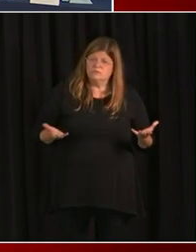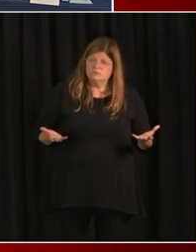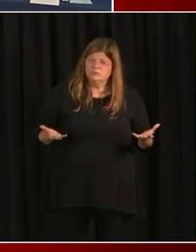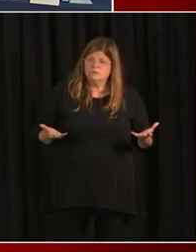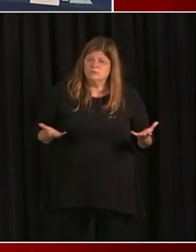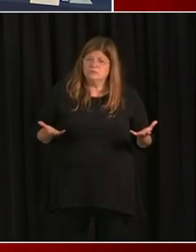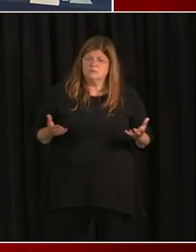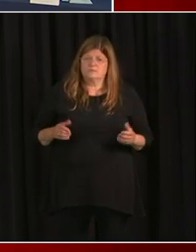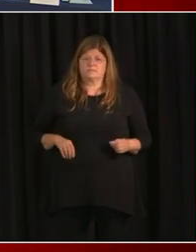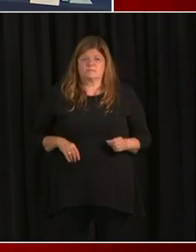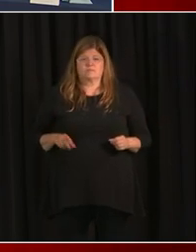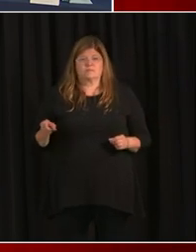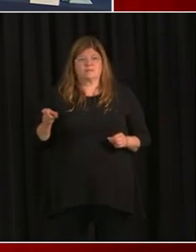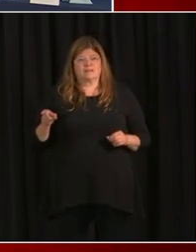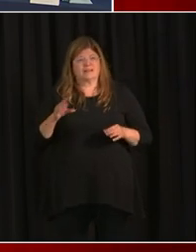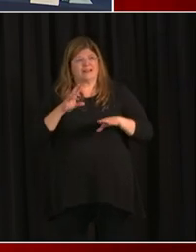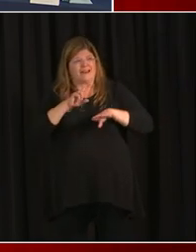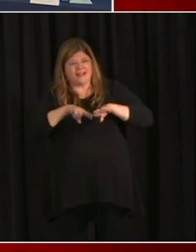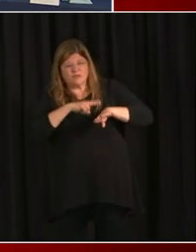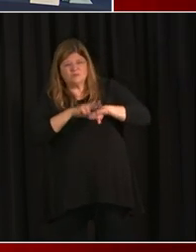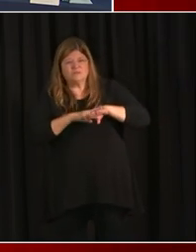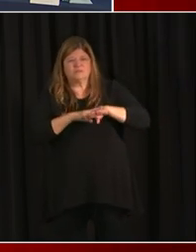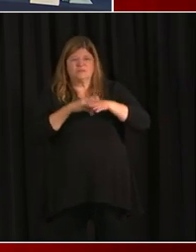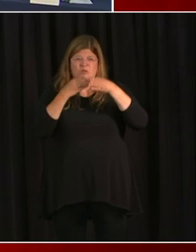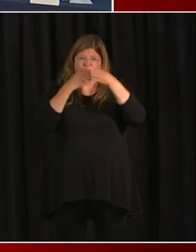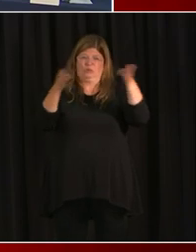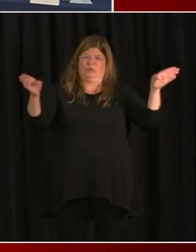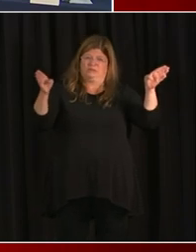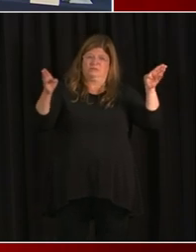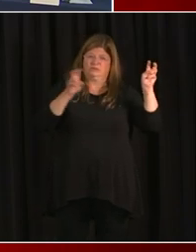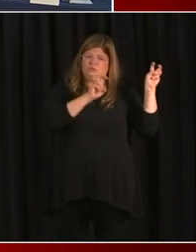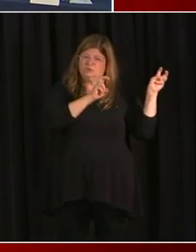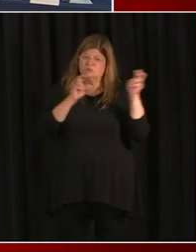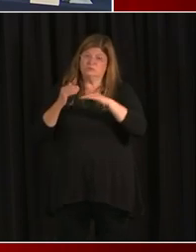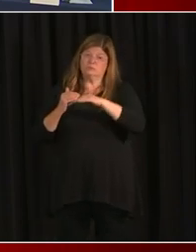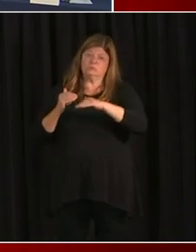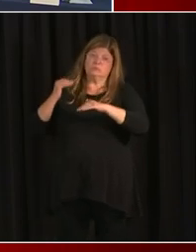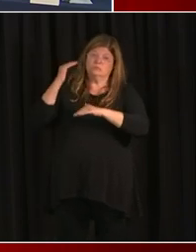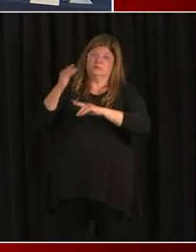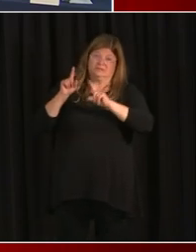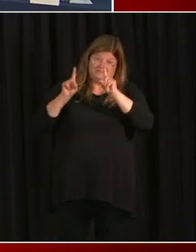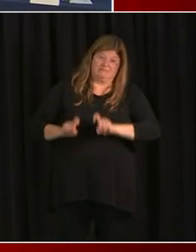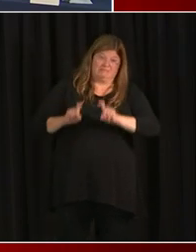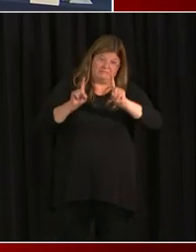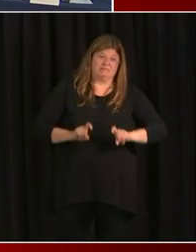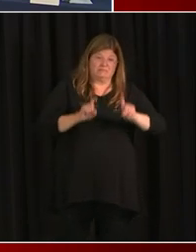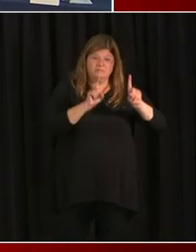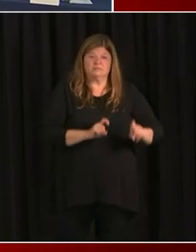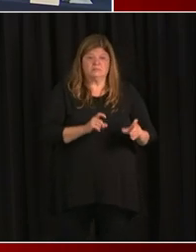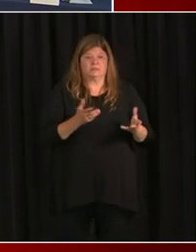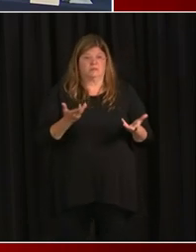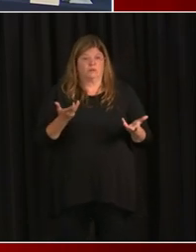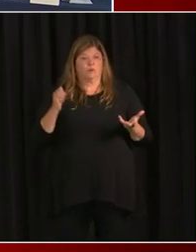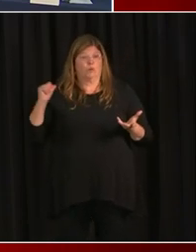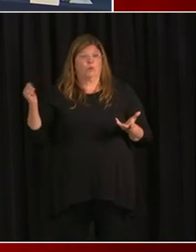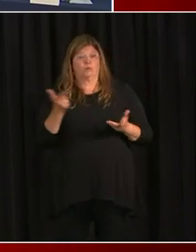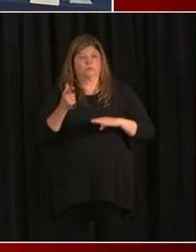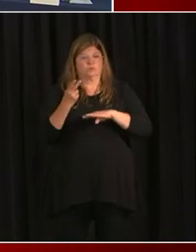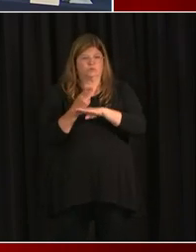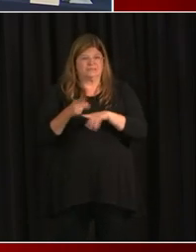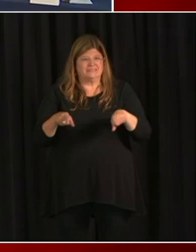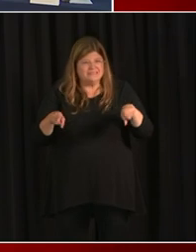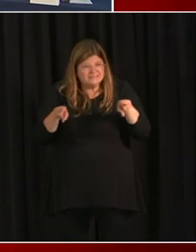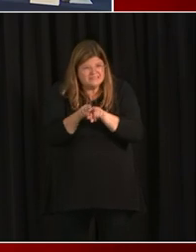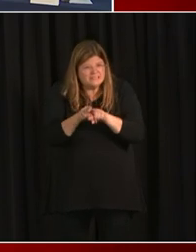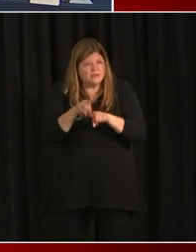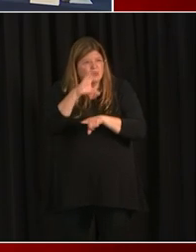Geldart said this had to do with the national issue of a lot of people using the same company to test nationwide. Do you